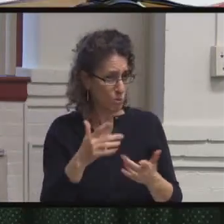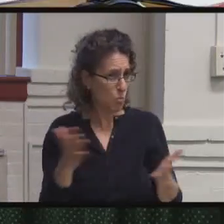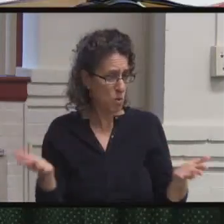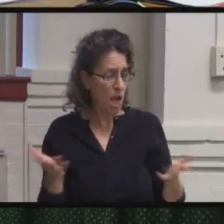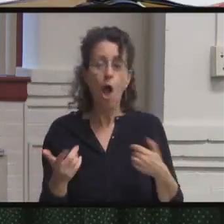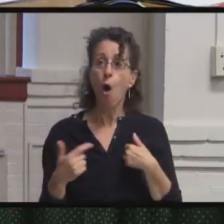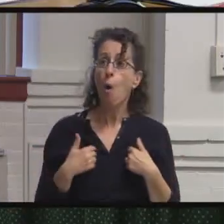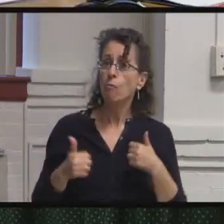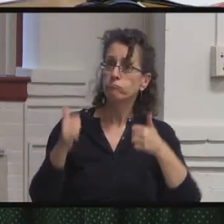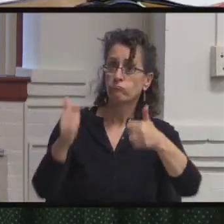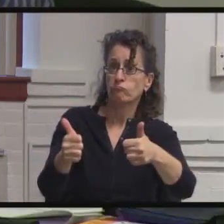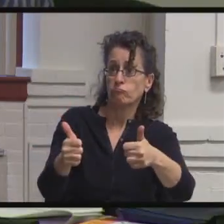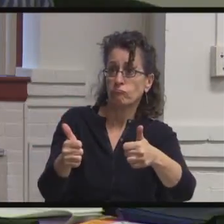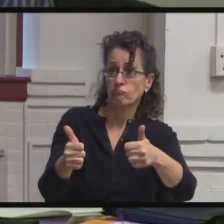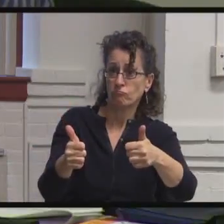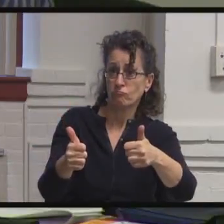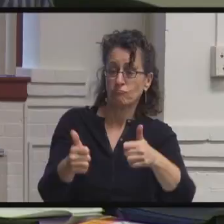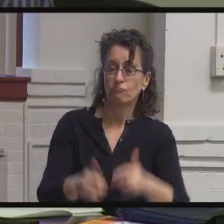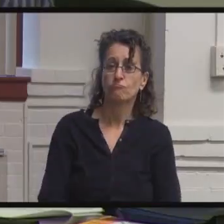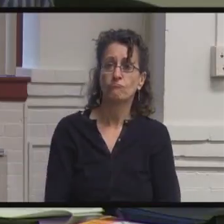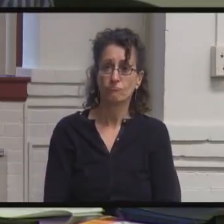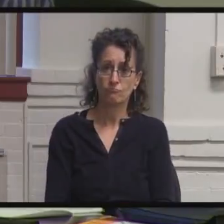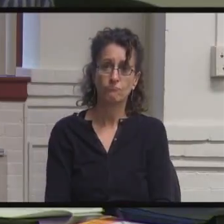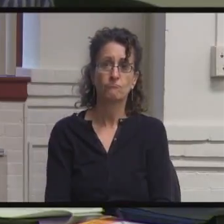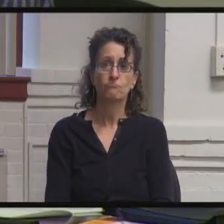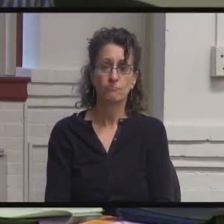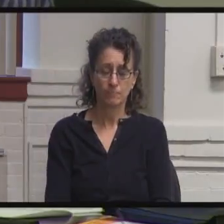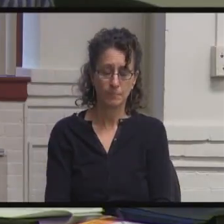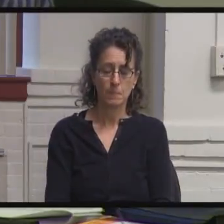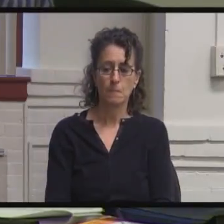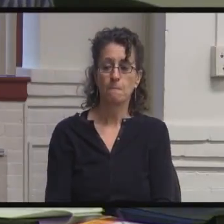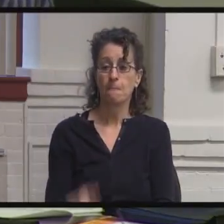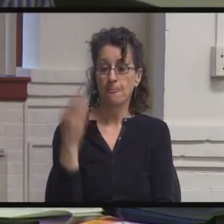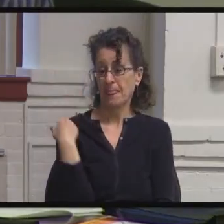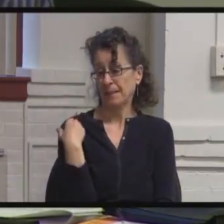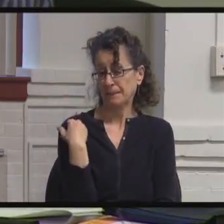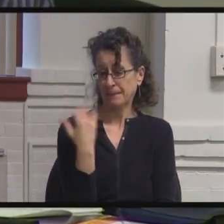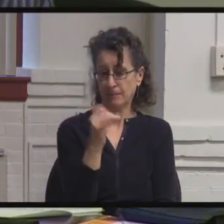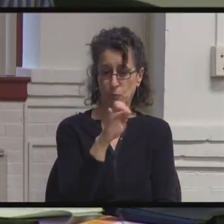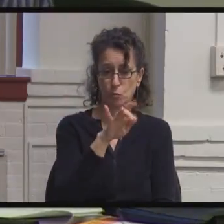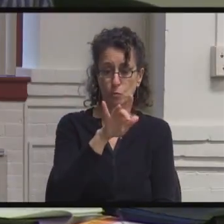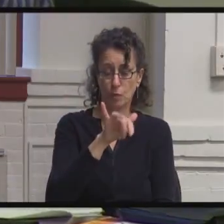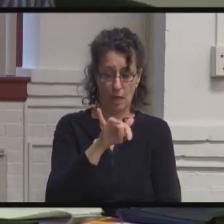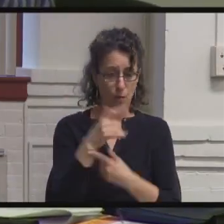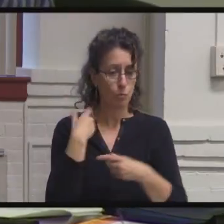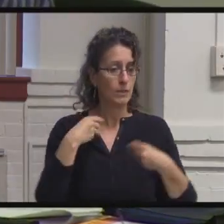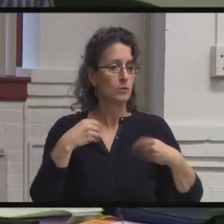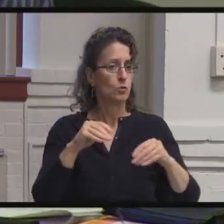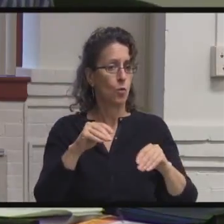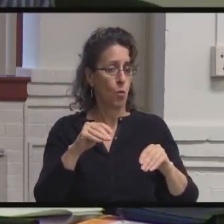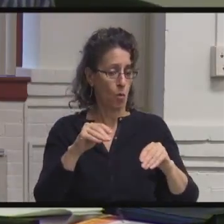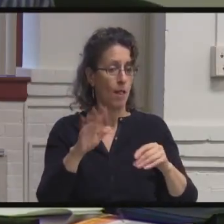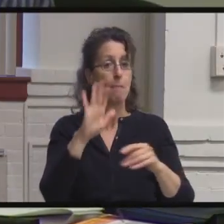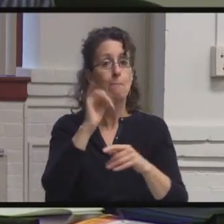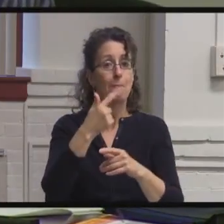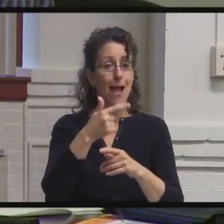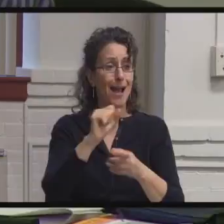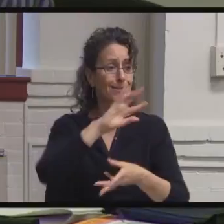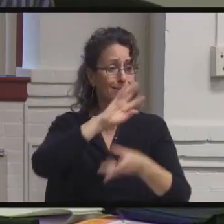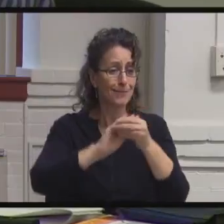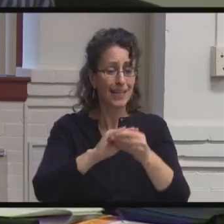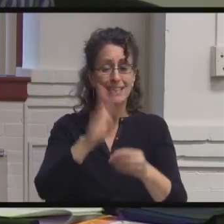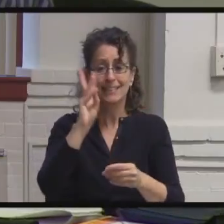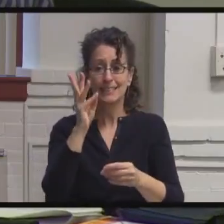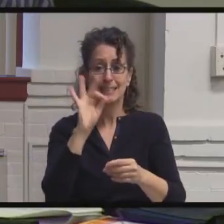In July, we sold $69,000 worth of bags.